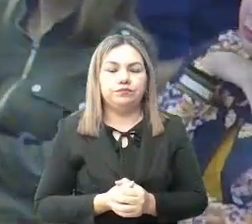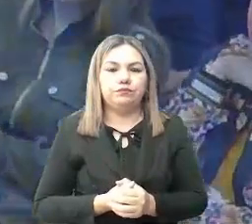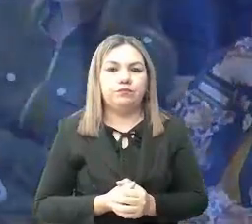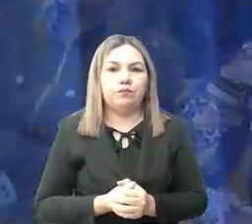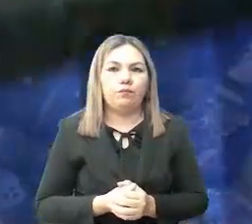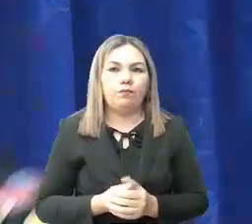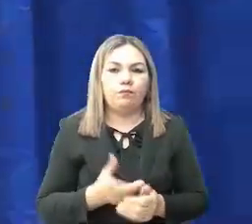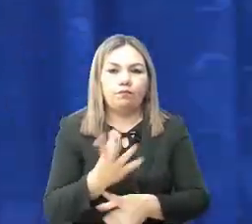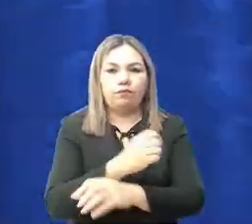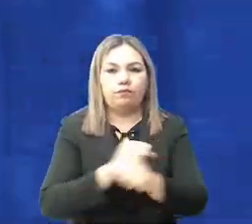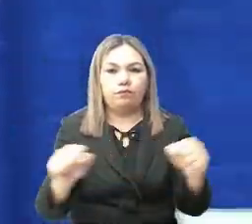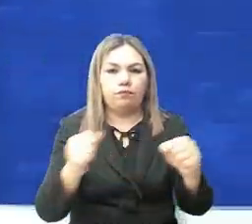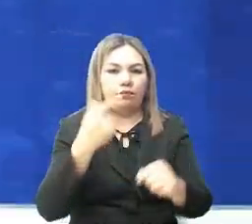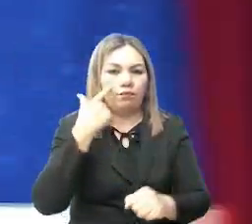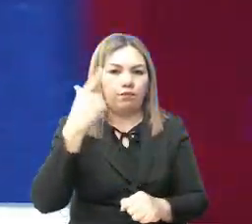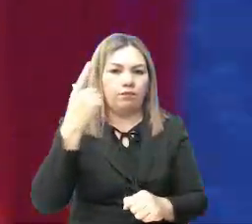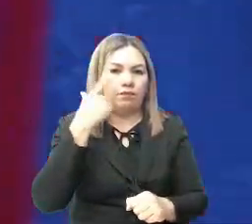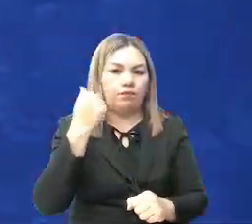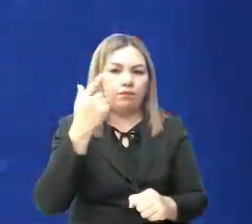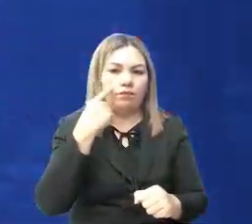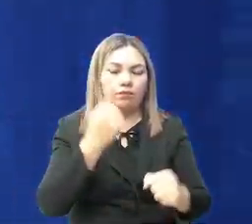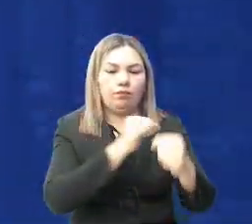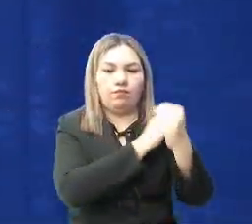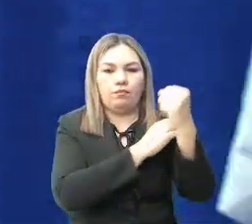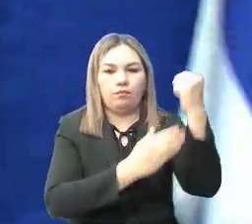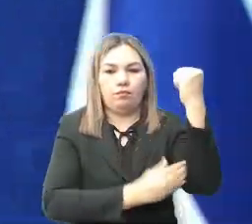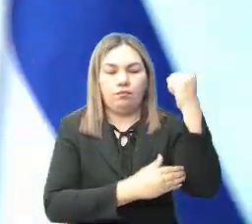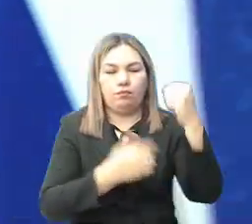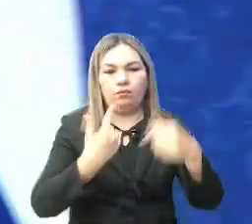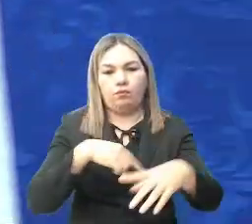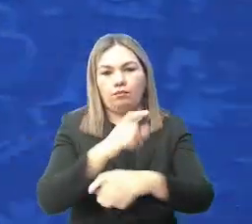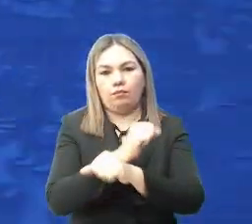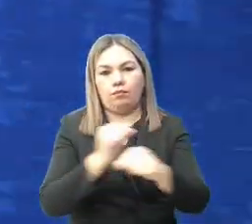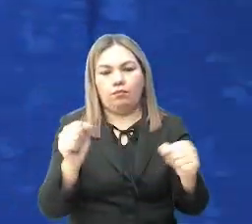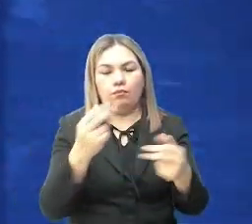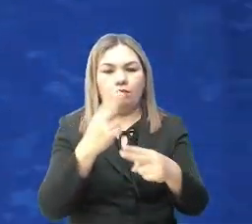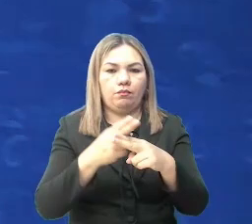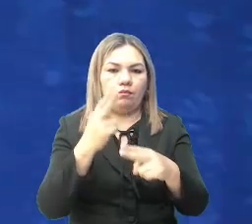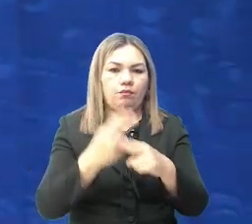Repeat. We tie the strong man today. We tie it in the name of Jesus.